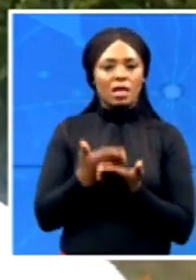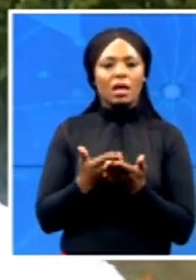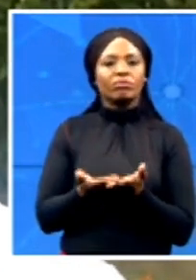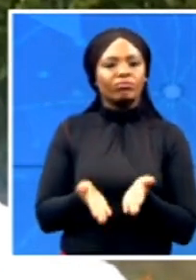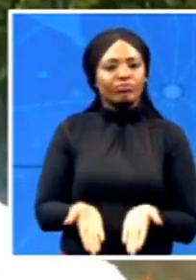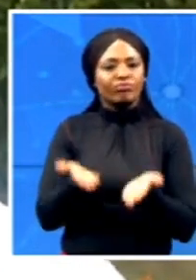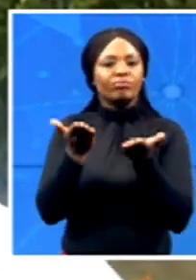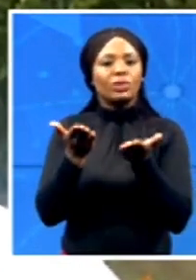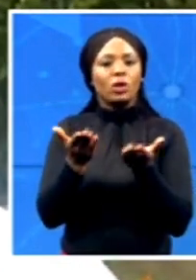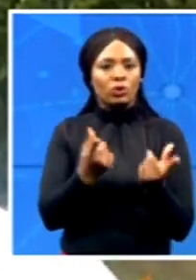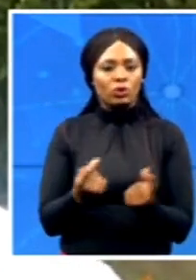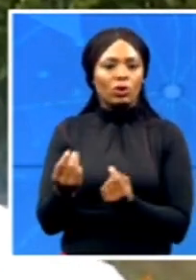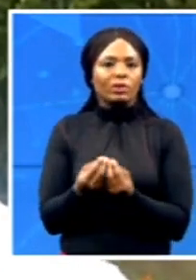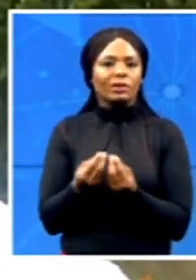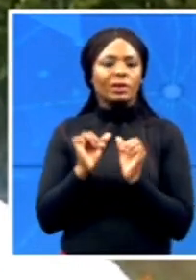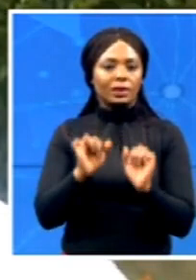and other